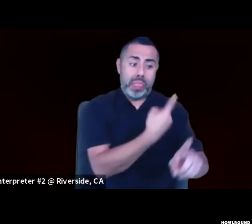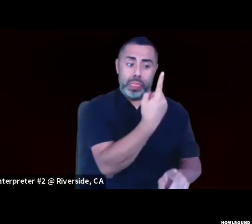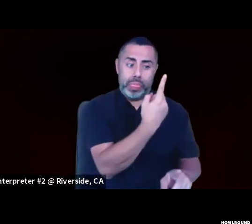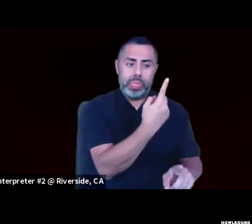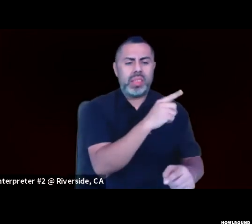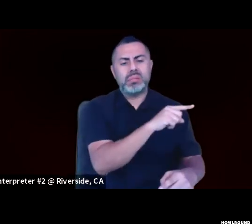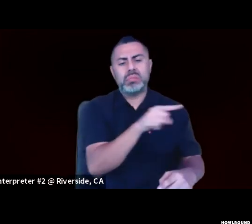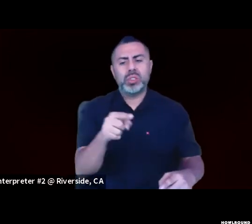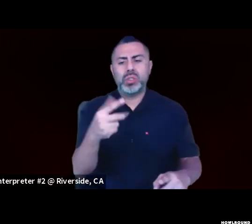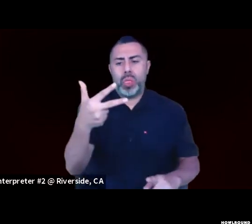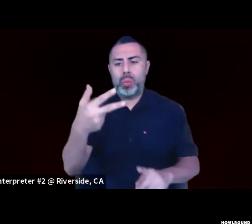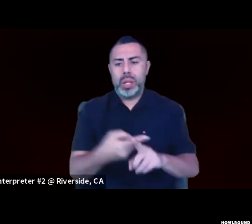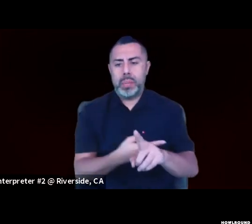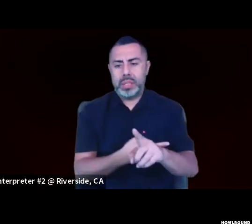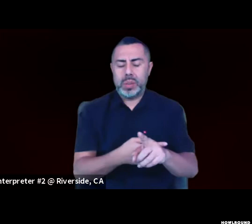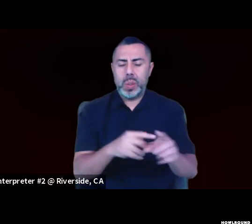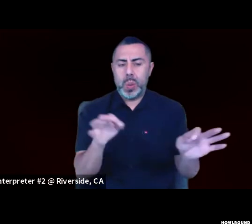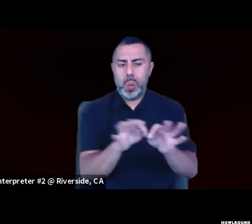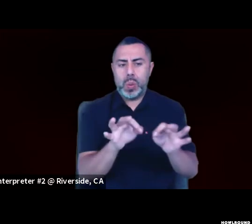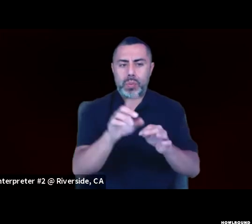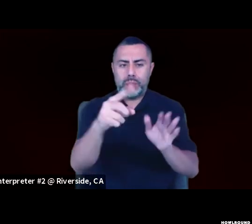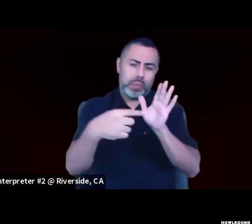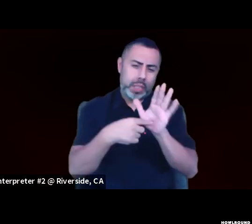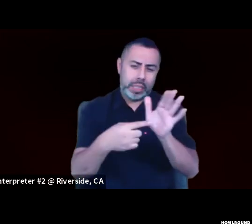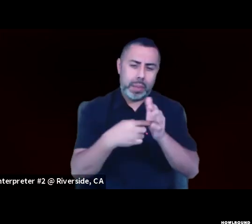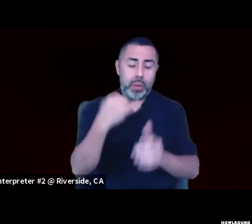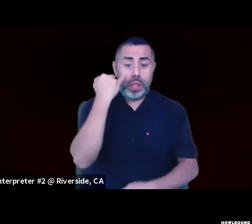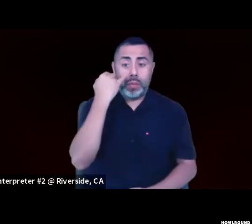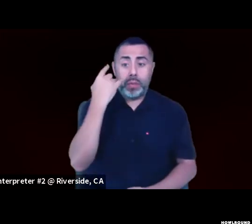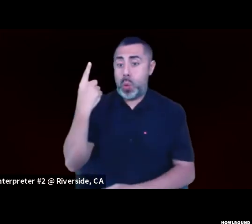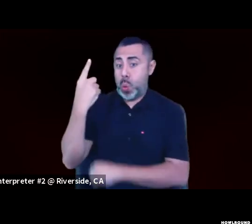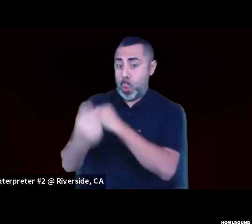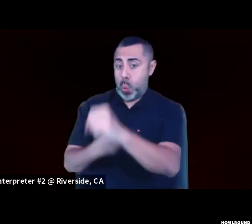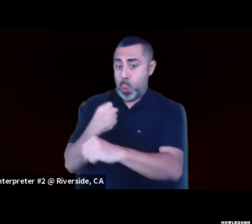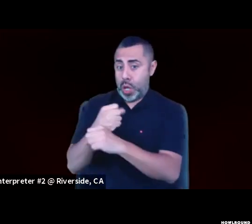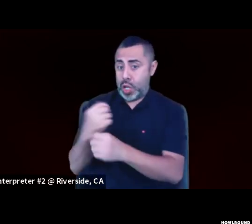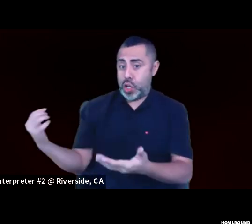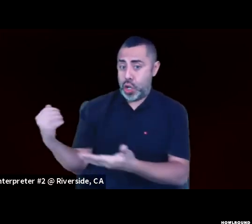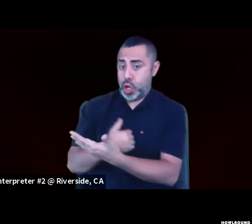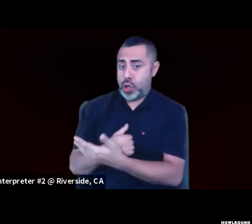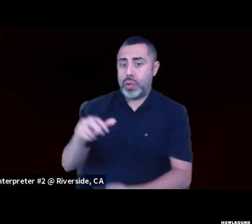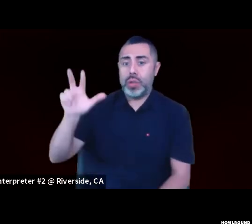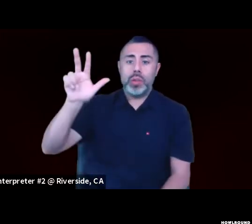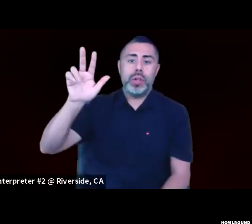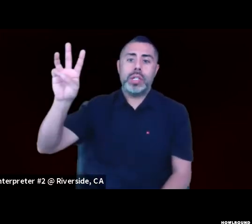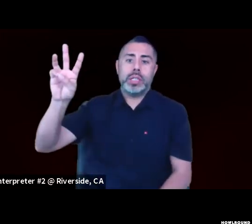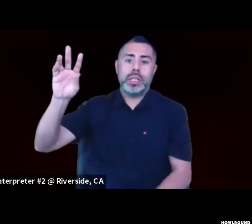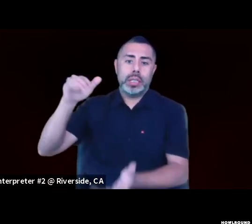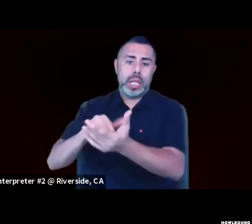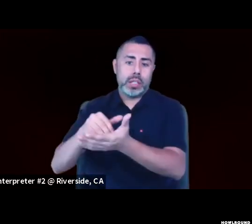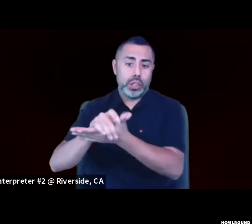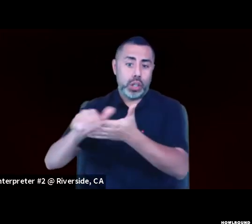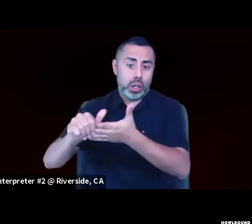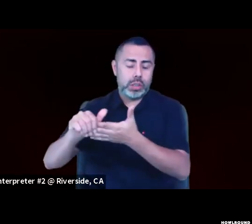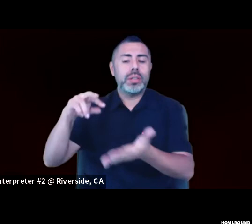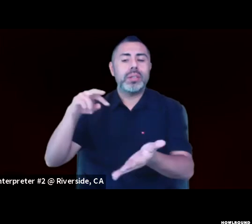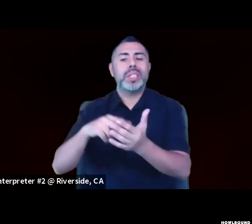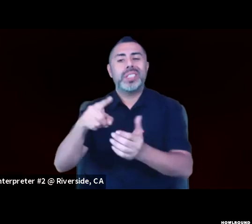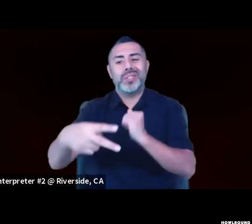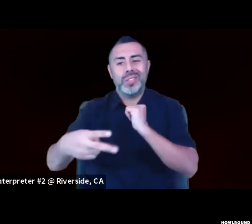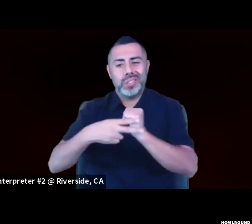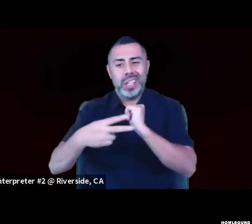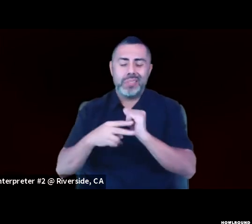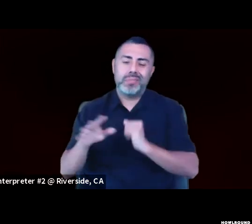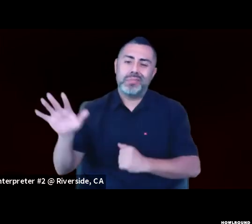if you're living on $36,000 a year, that's a savings of $3,000 to